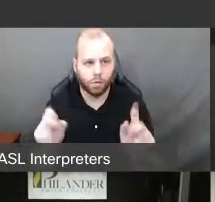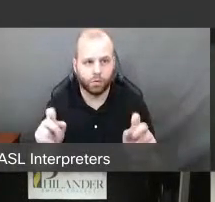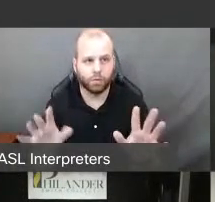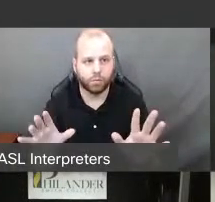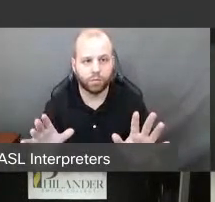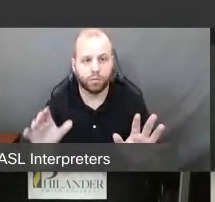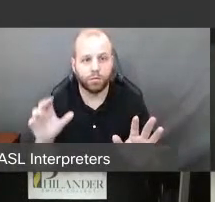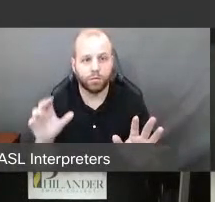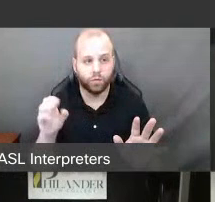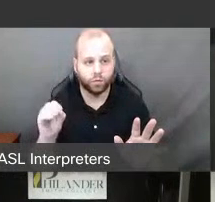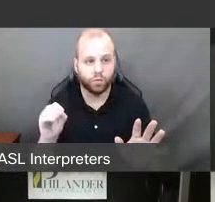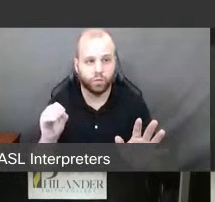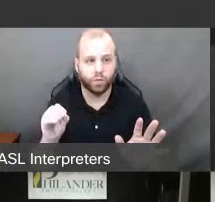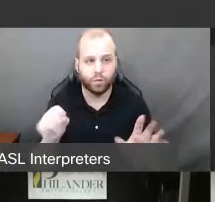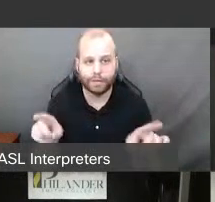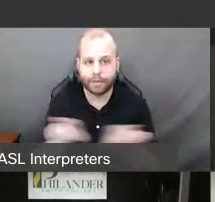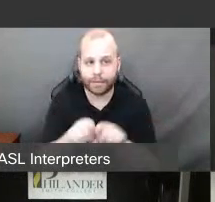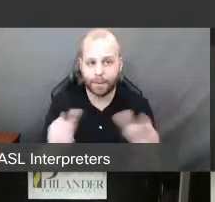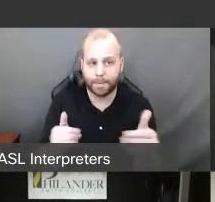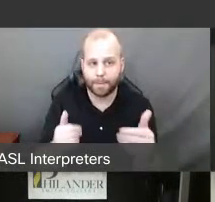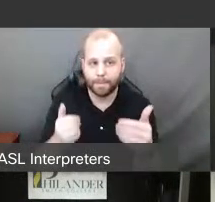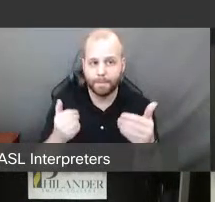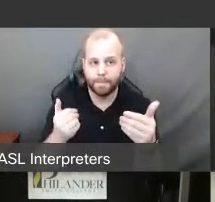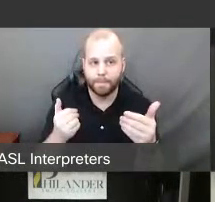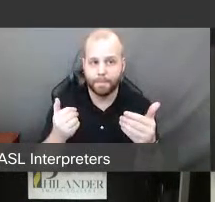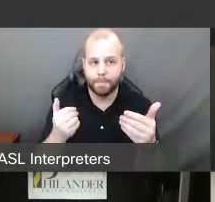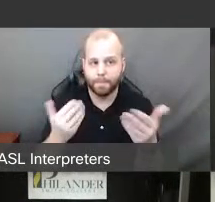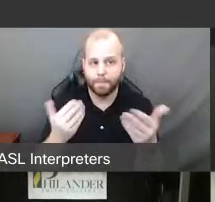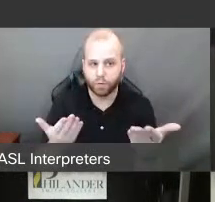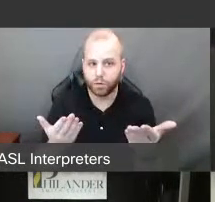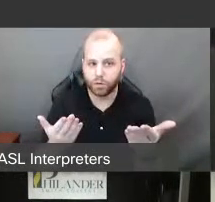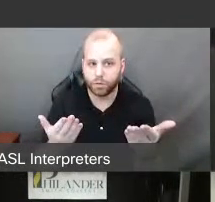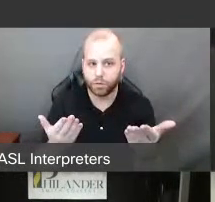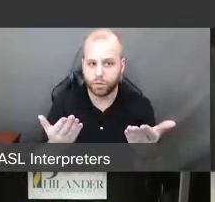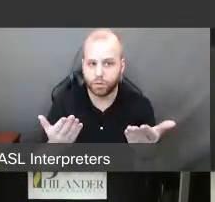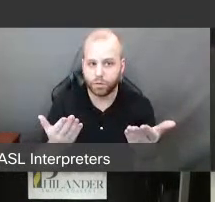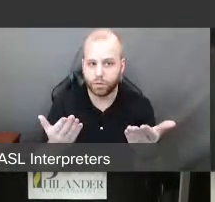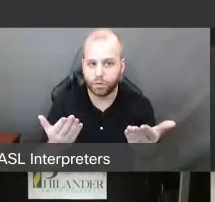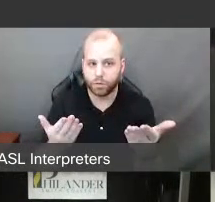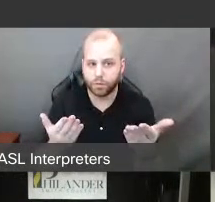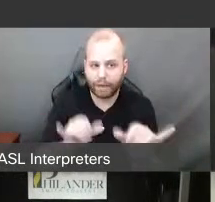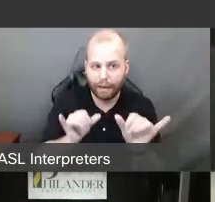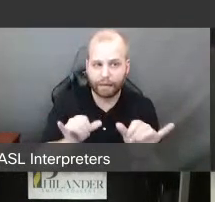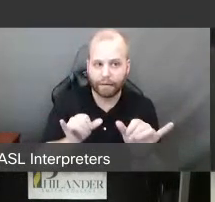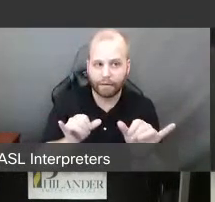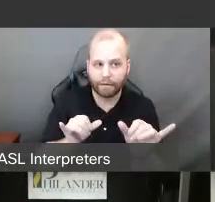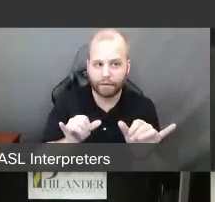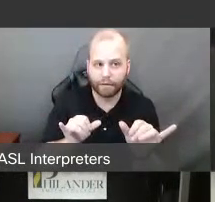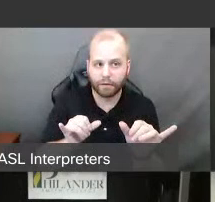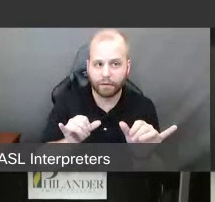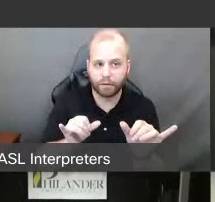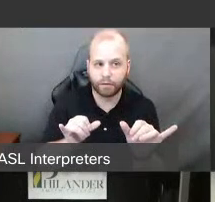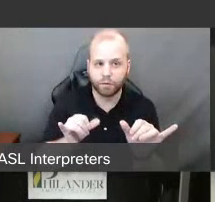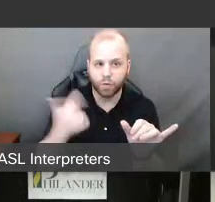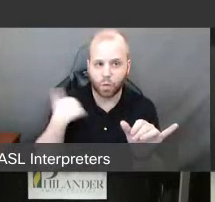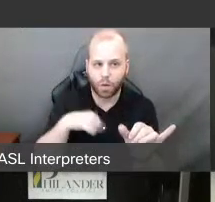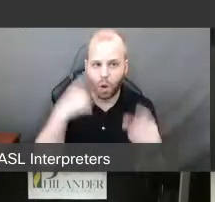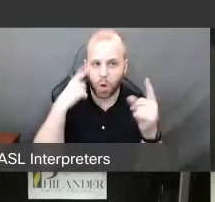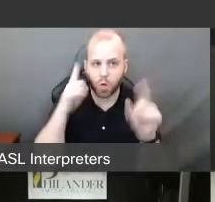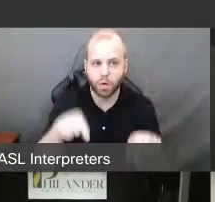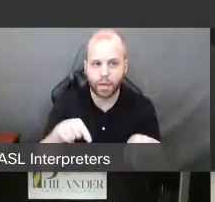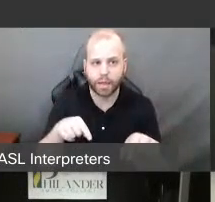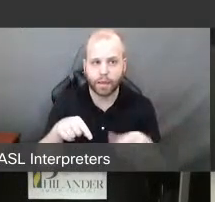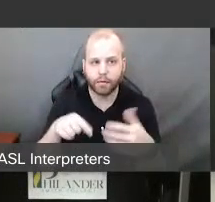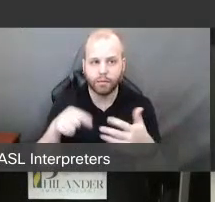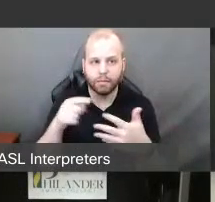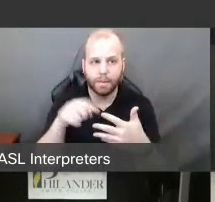So does the same motion stand because the consent agenda is still everything but the item we just pulled off of it? Just qualify your vote